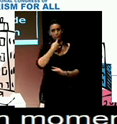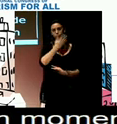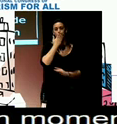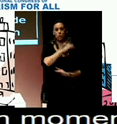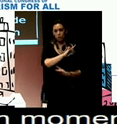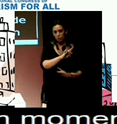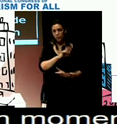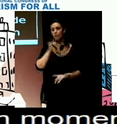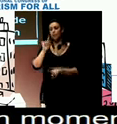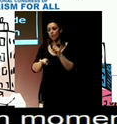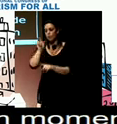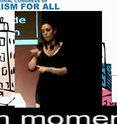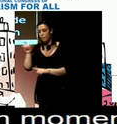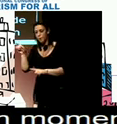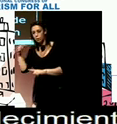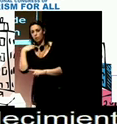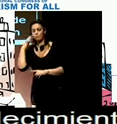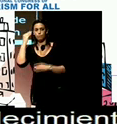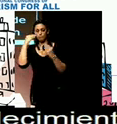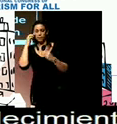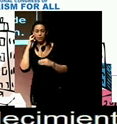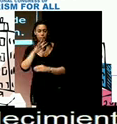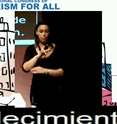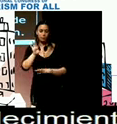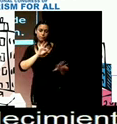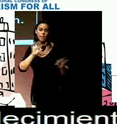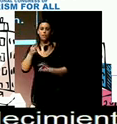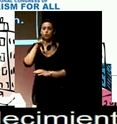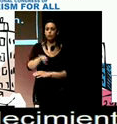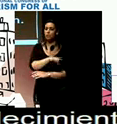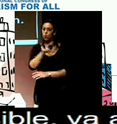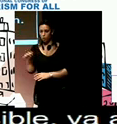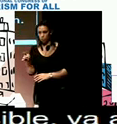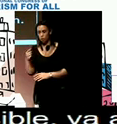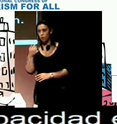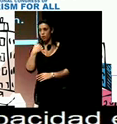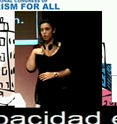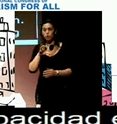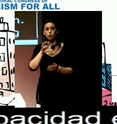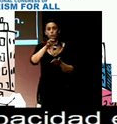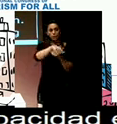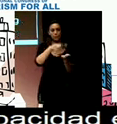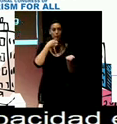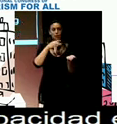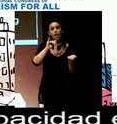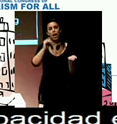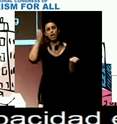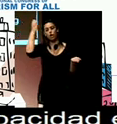The disabled people are those in charge of judging whether an establishment is accessible or